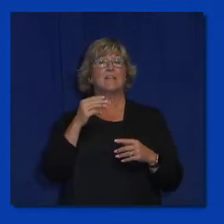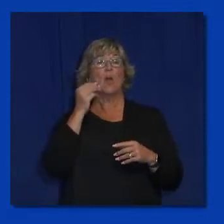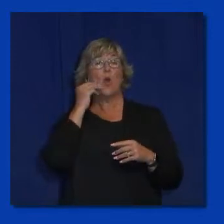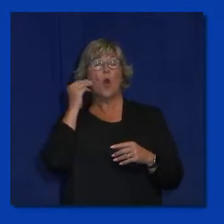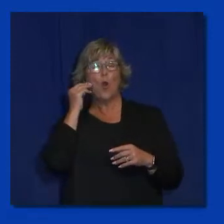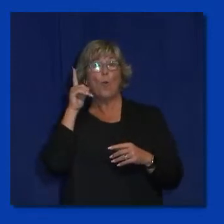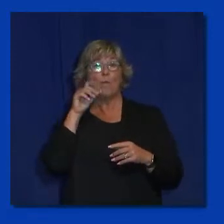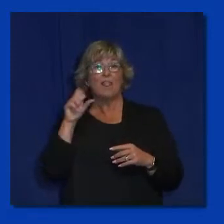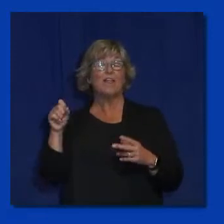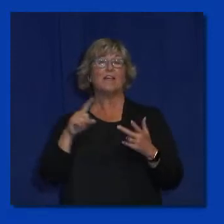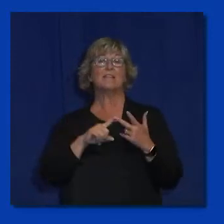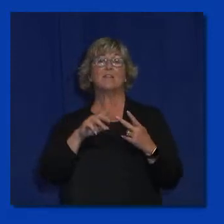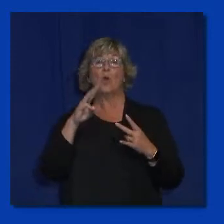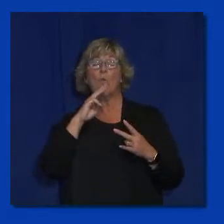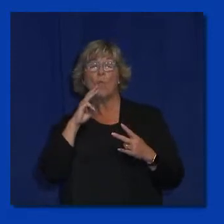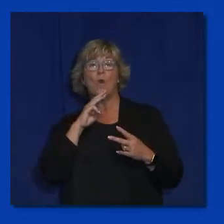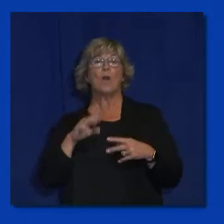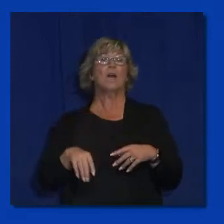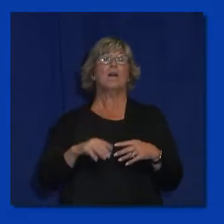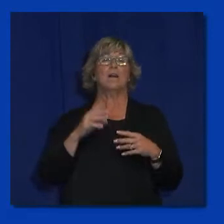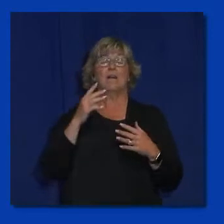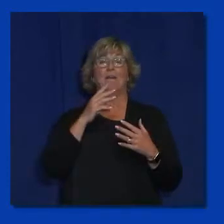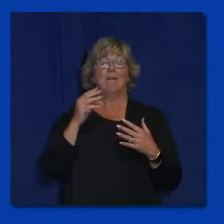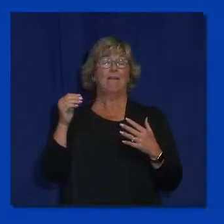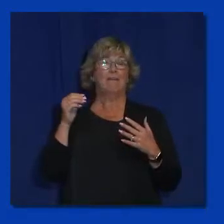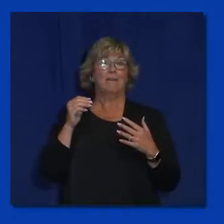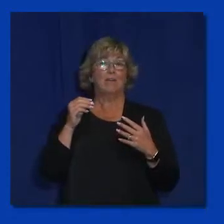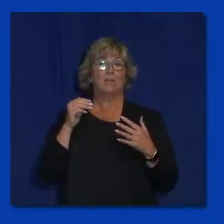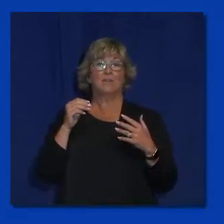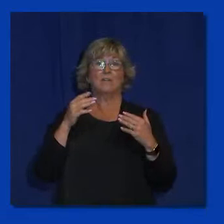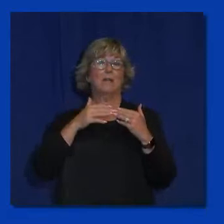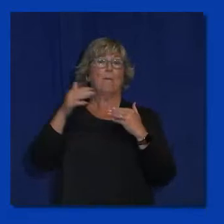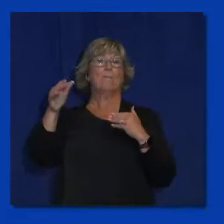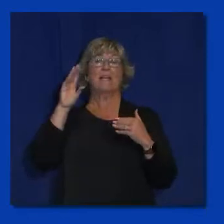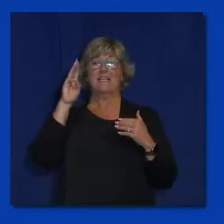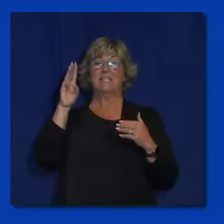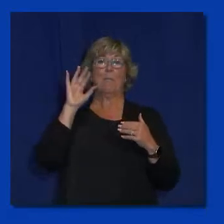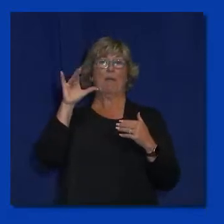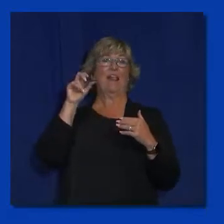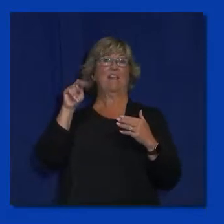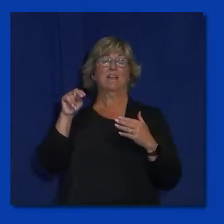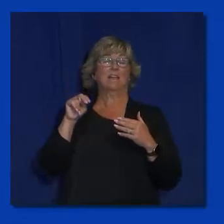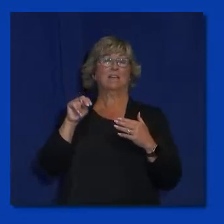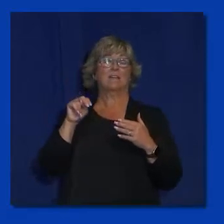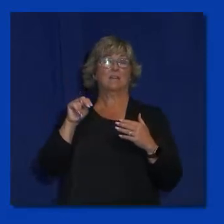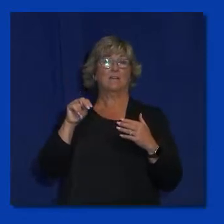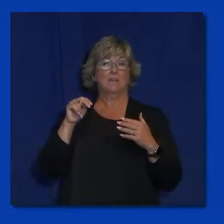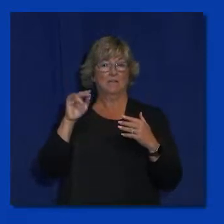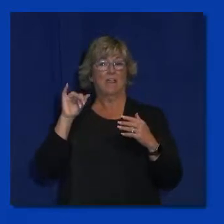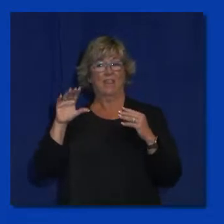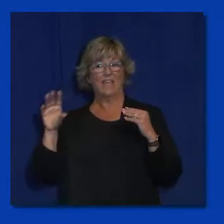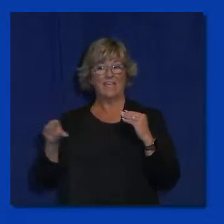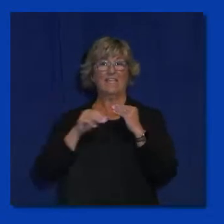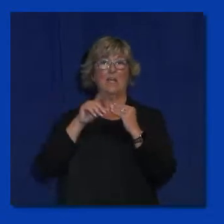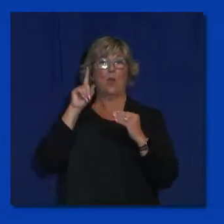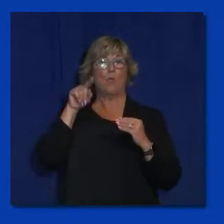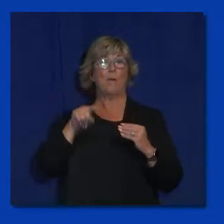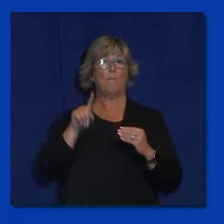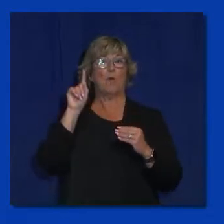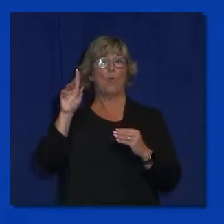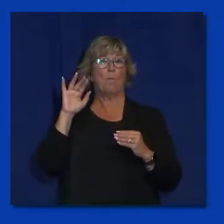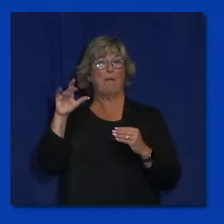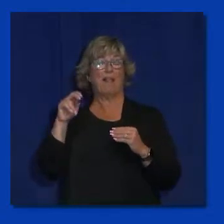talk a little bit about. That's dealing with the middle mile and extending beyond the $6 billion we put in that space. This is an additional $1.1